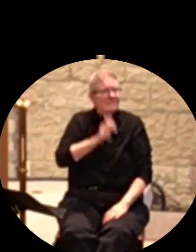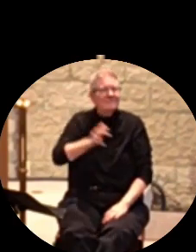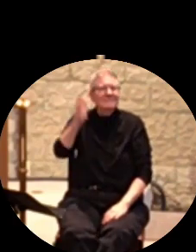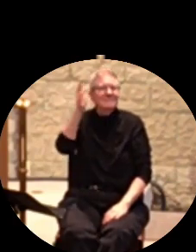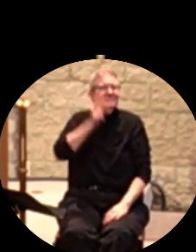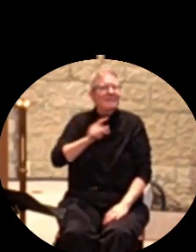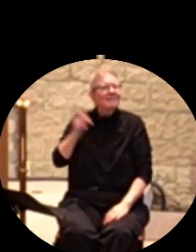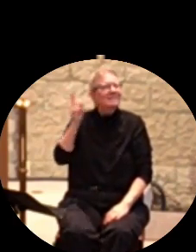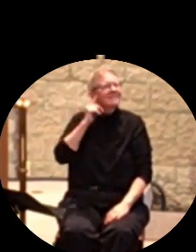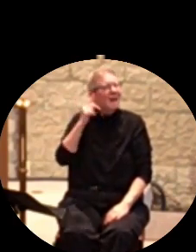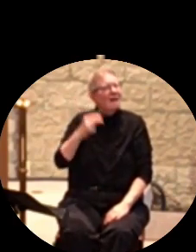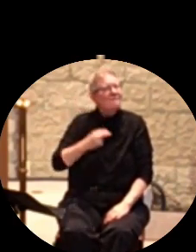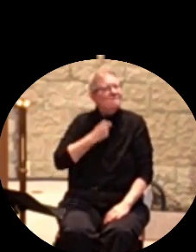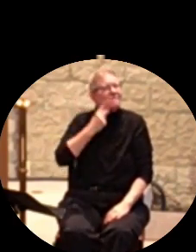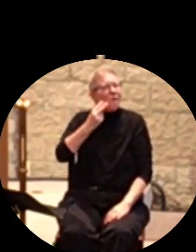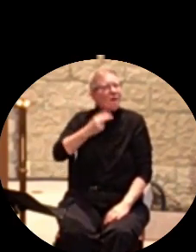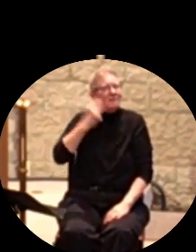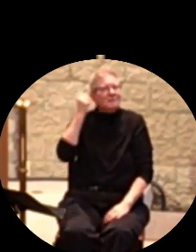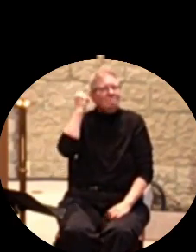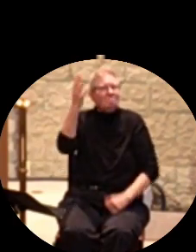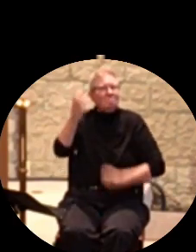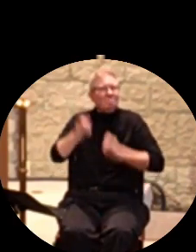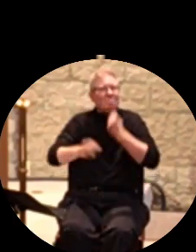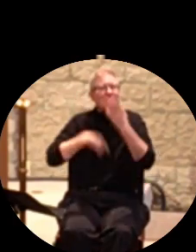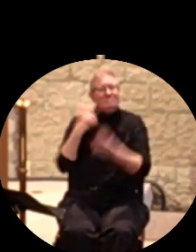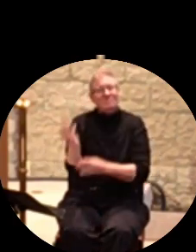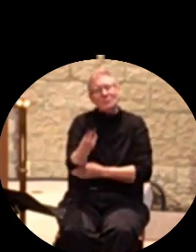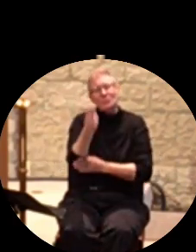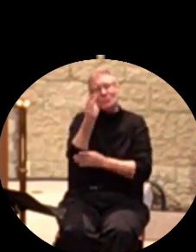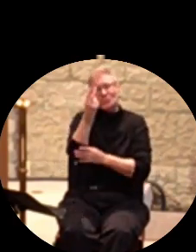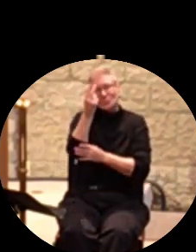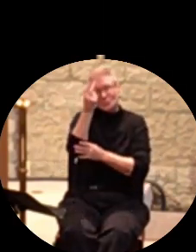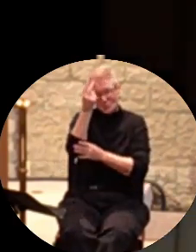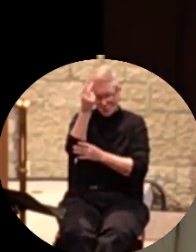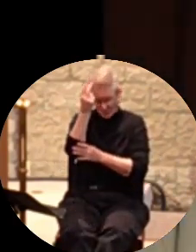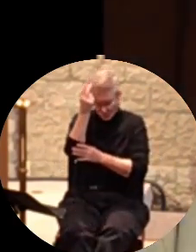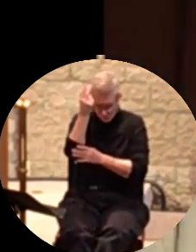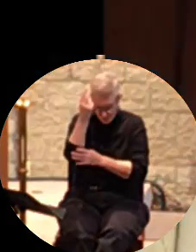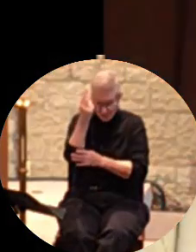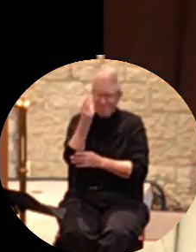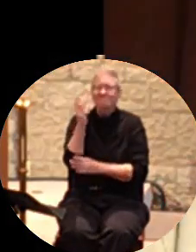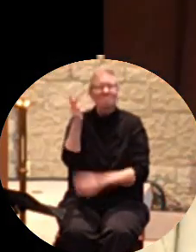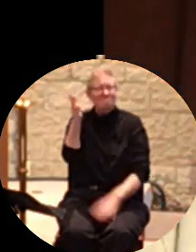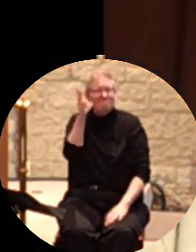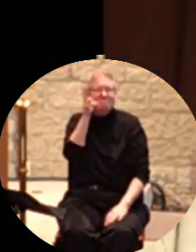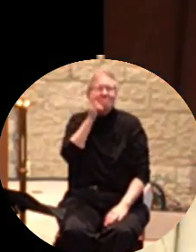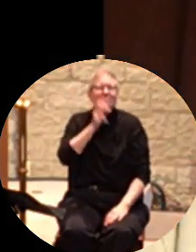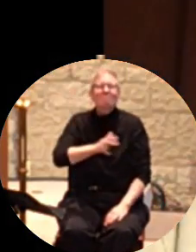This is the sound.